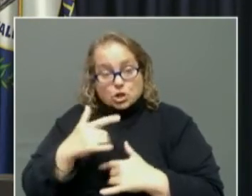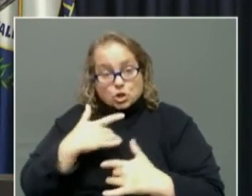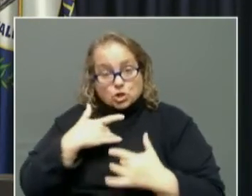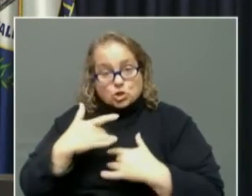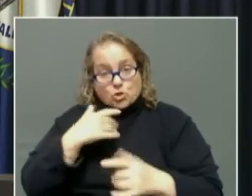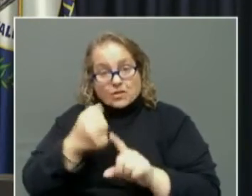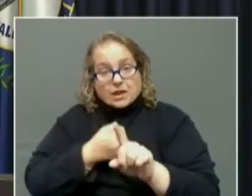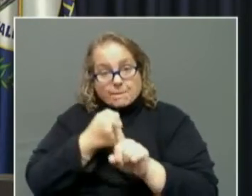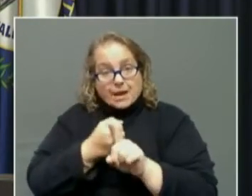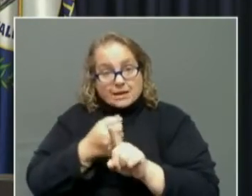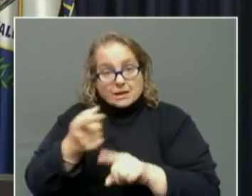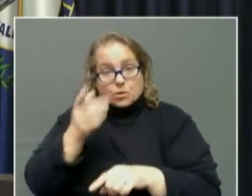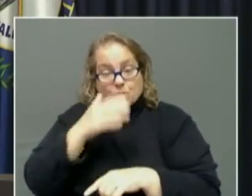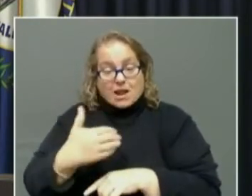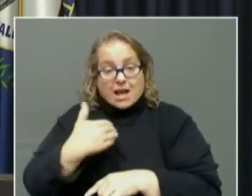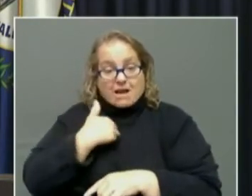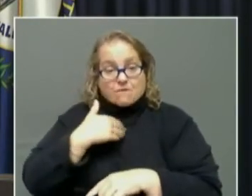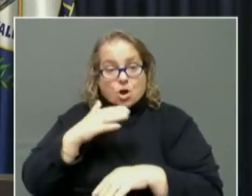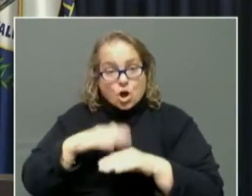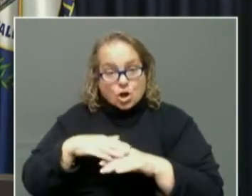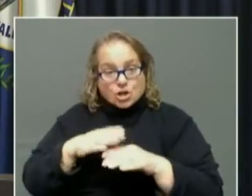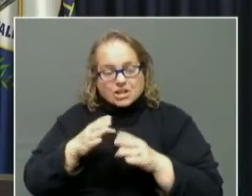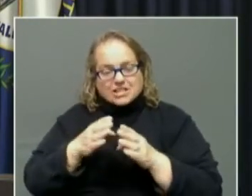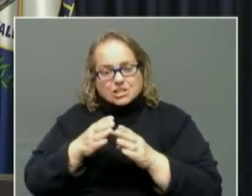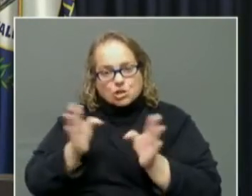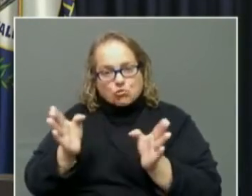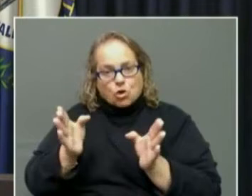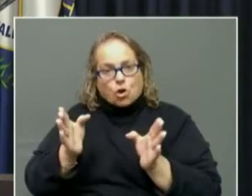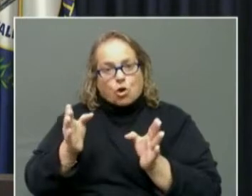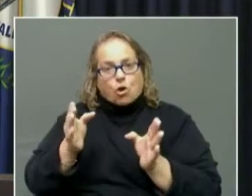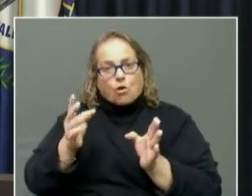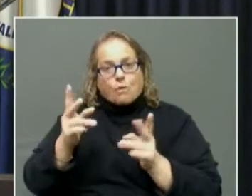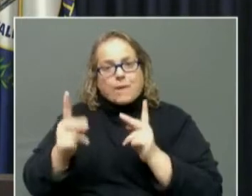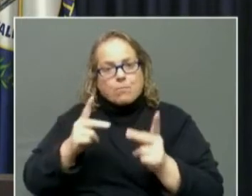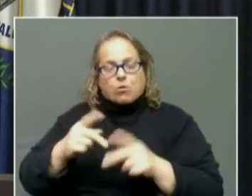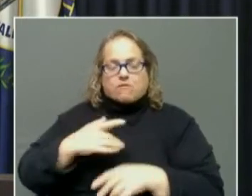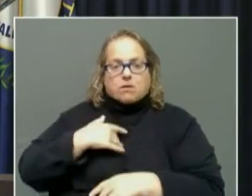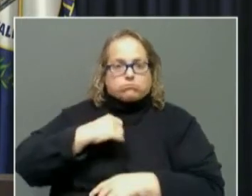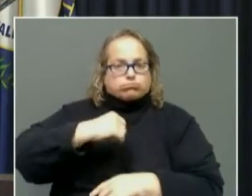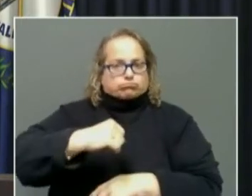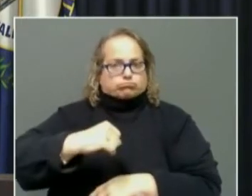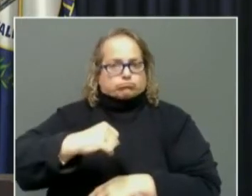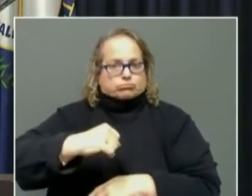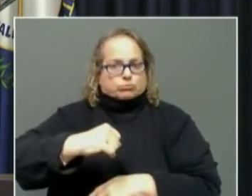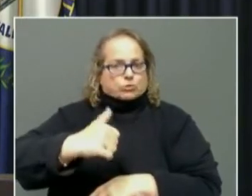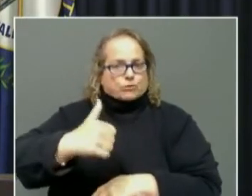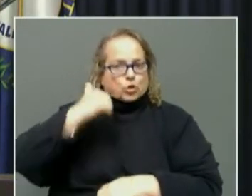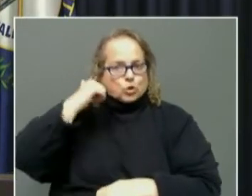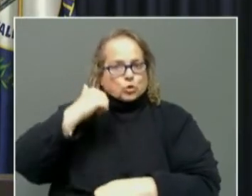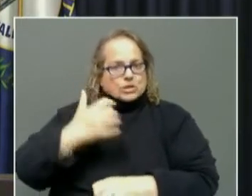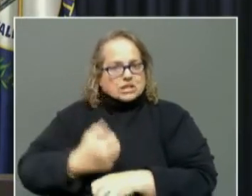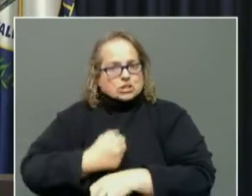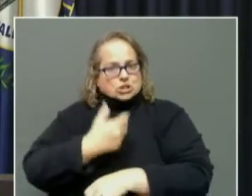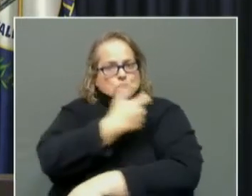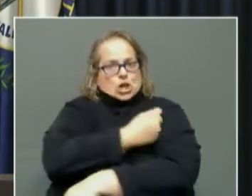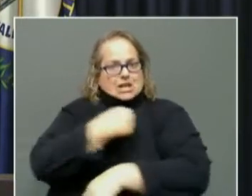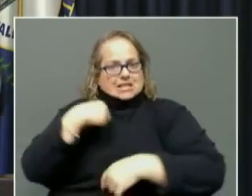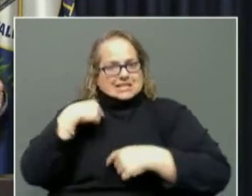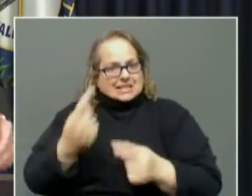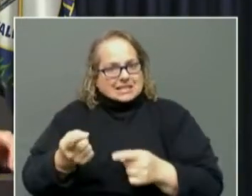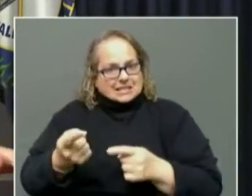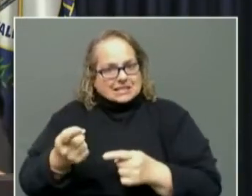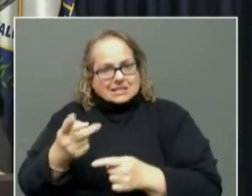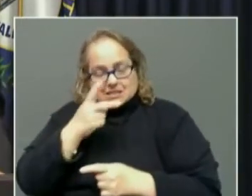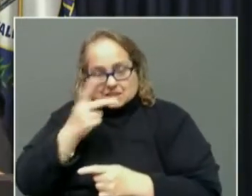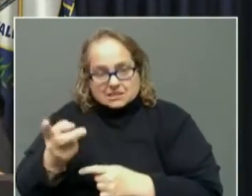on generally on getting shots, hesitancy increasing because of the news? Yeah, this doesn't